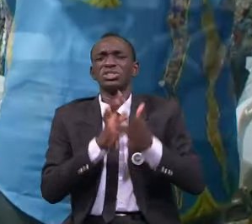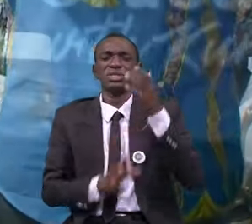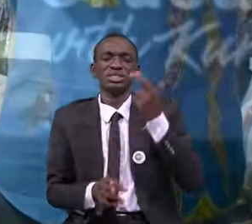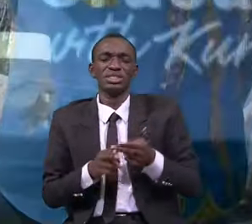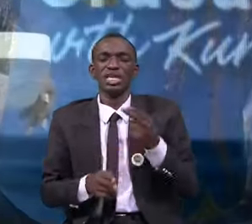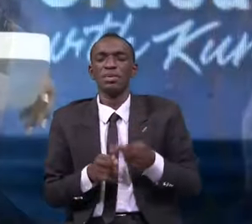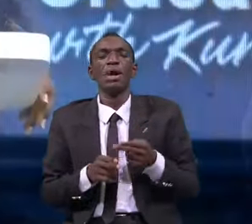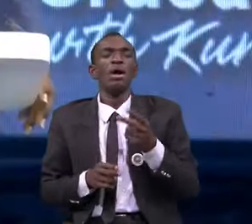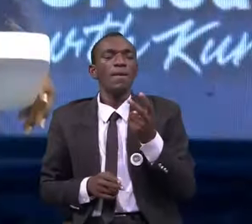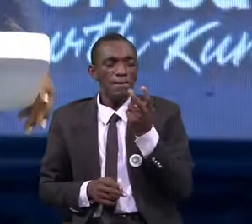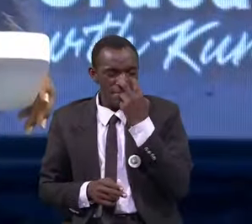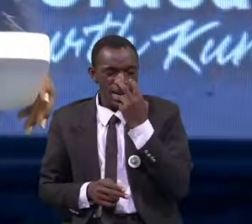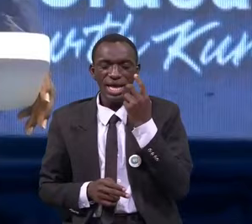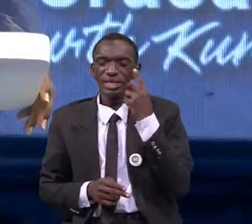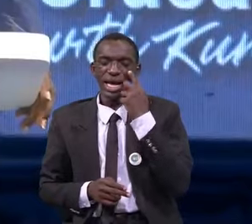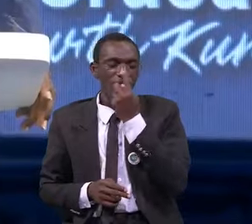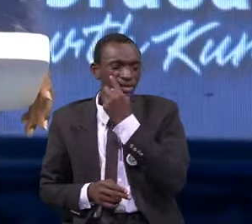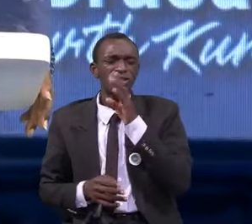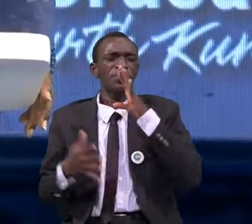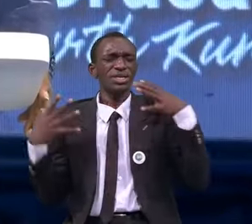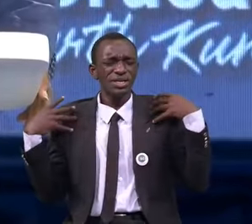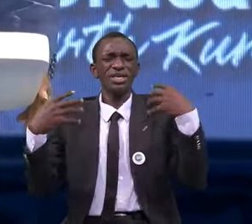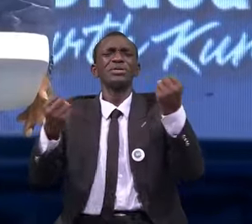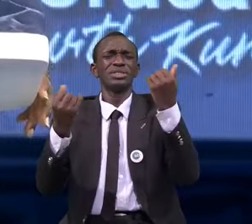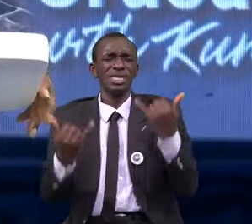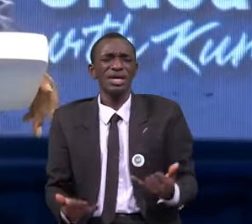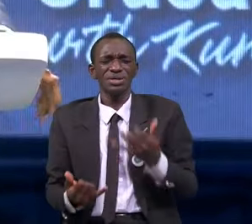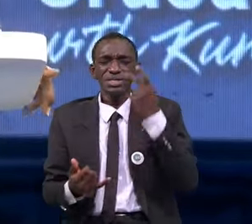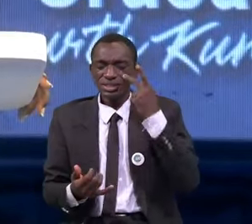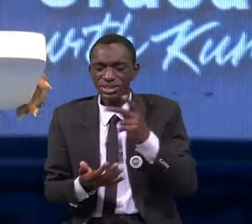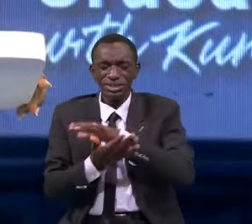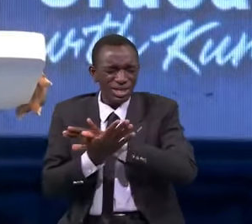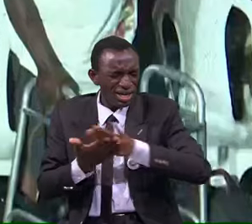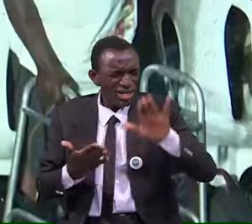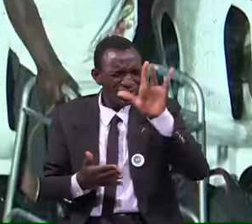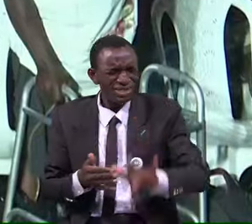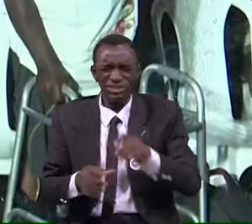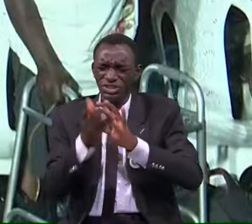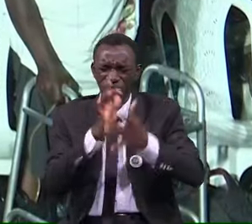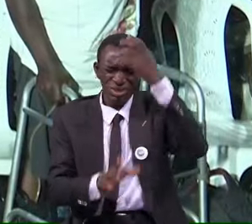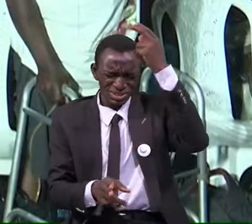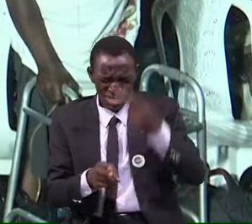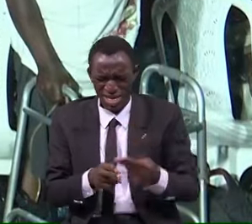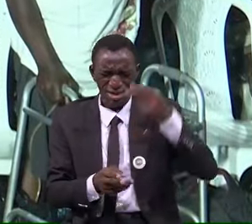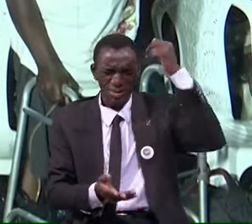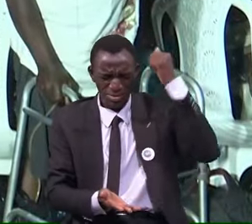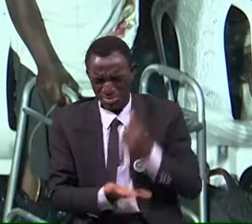Blind eyes be healed and see clearly in Jesus' name.